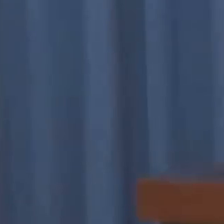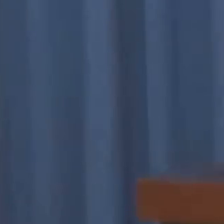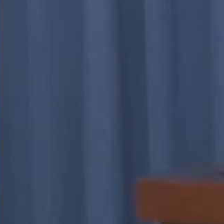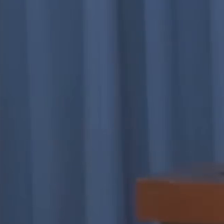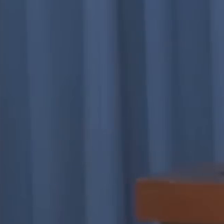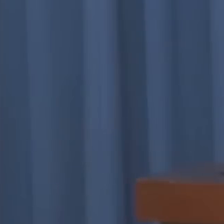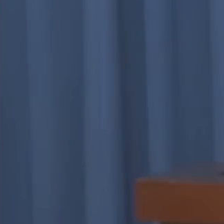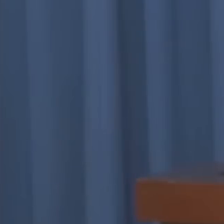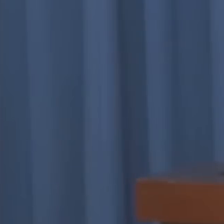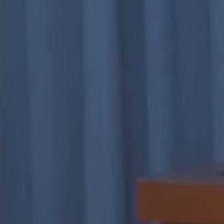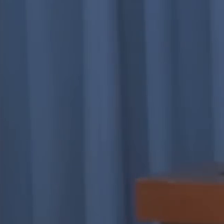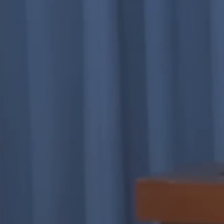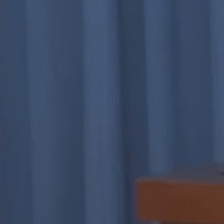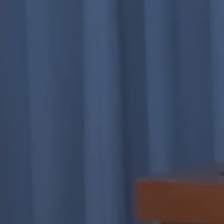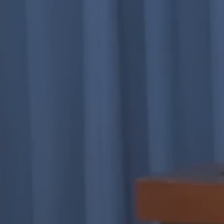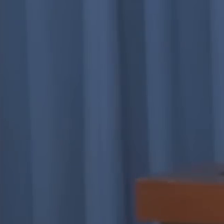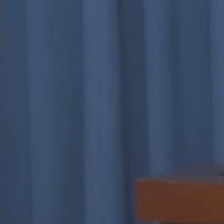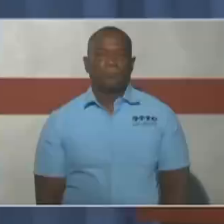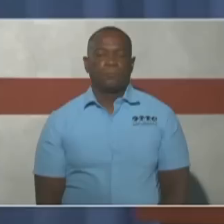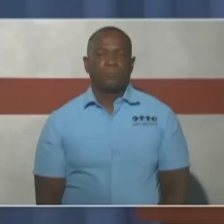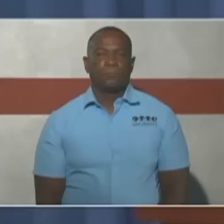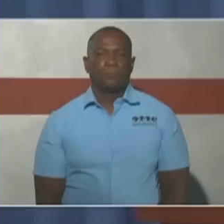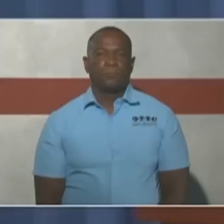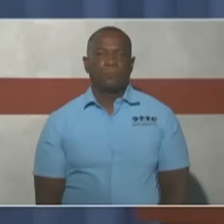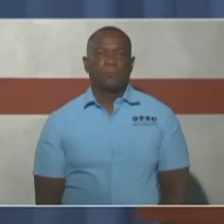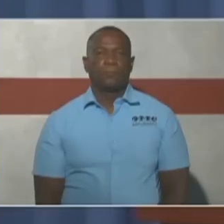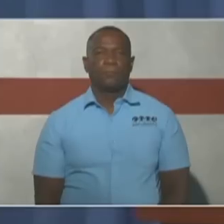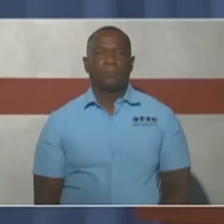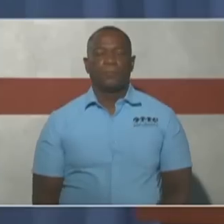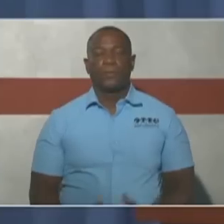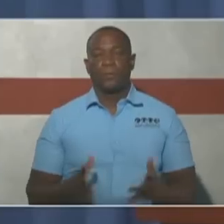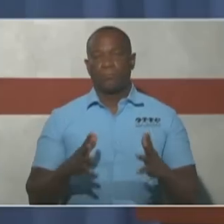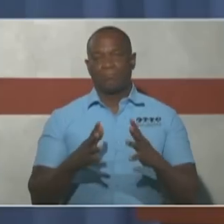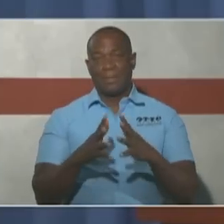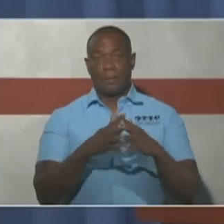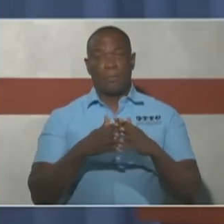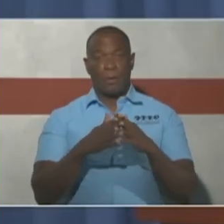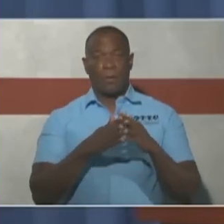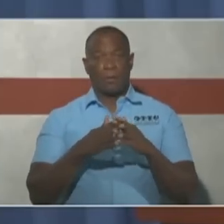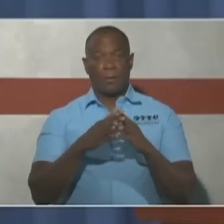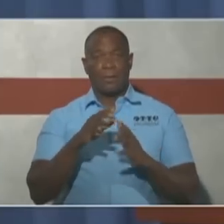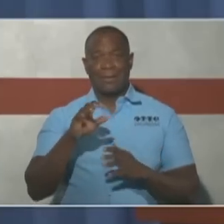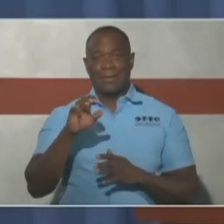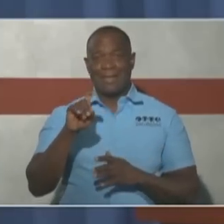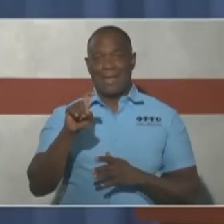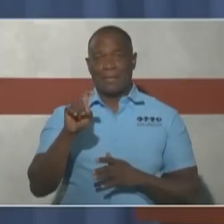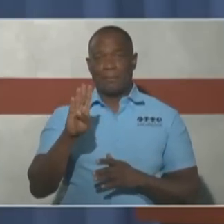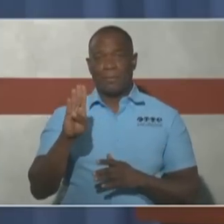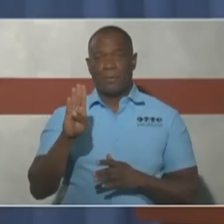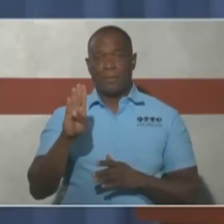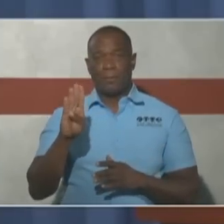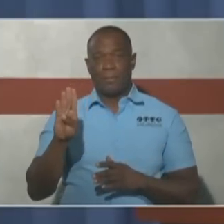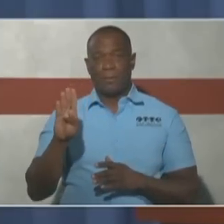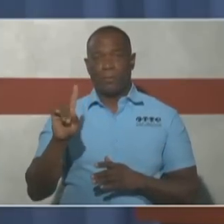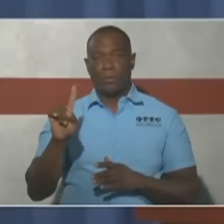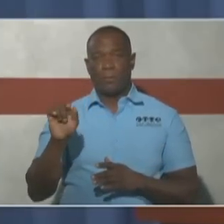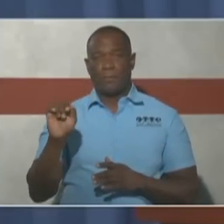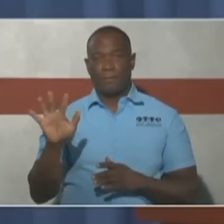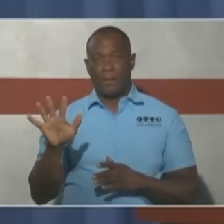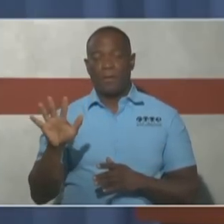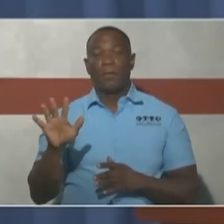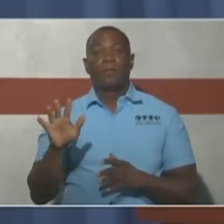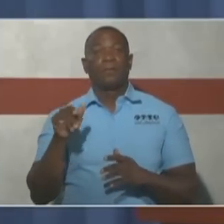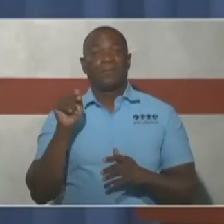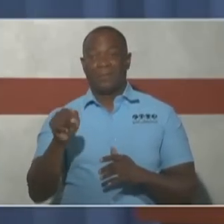are consistent with global trends. In the US, XBB 1.5 very